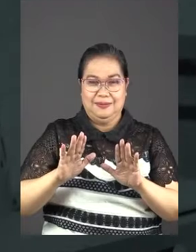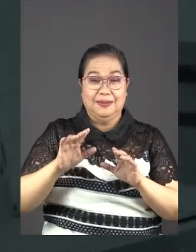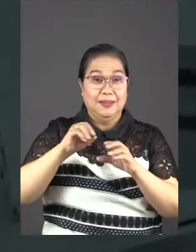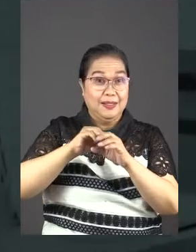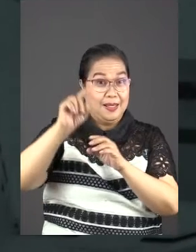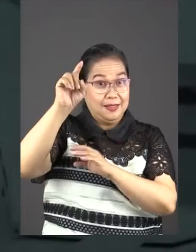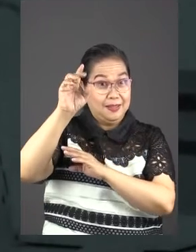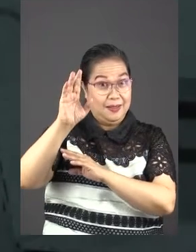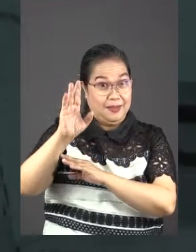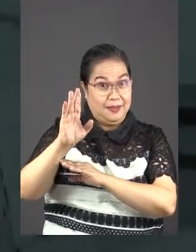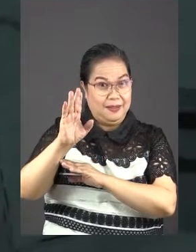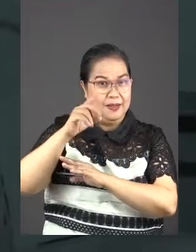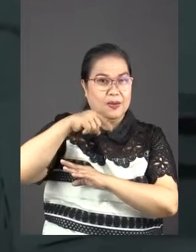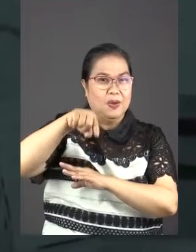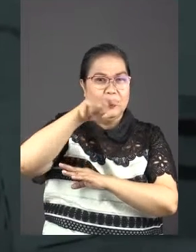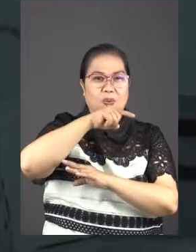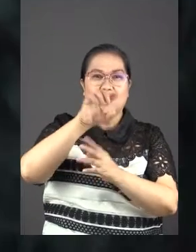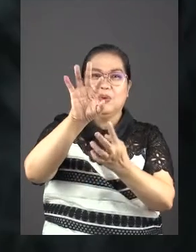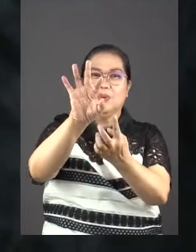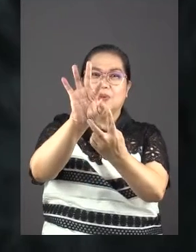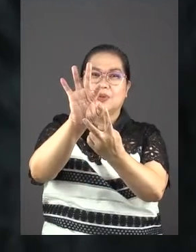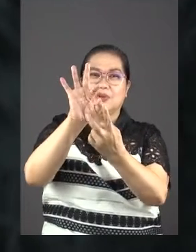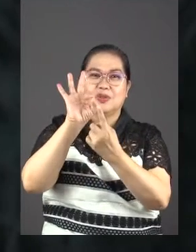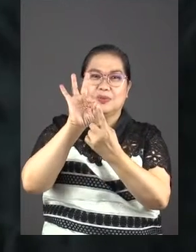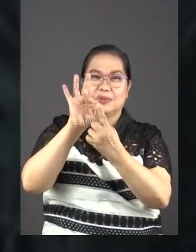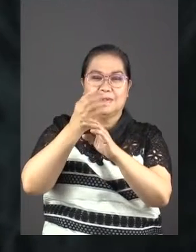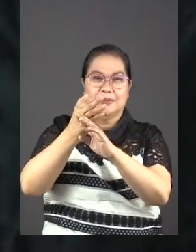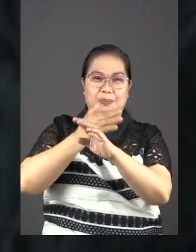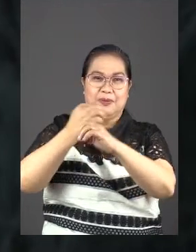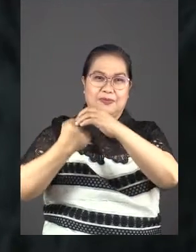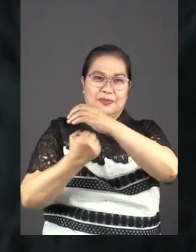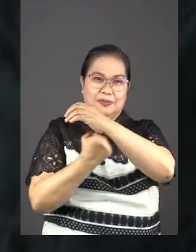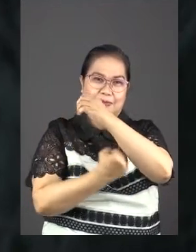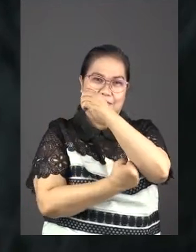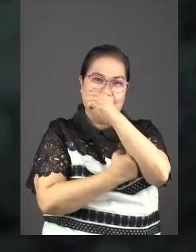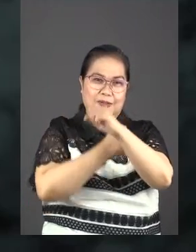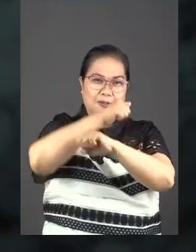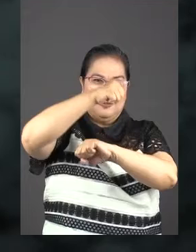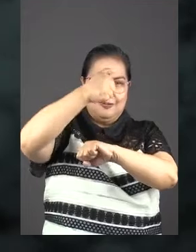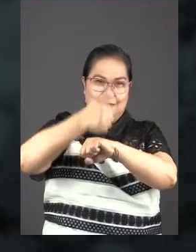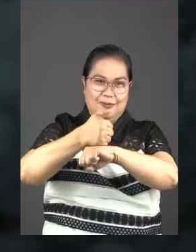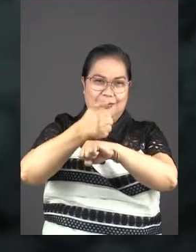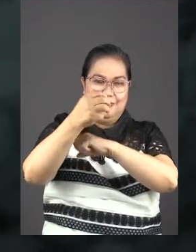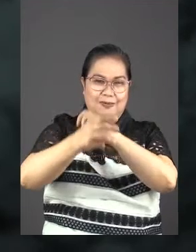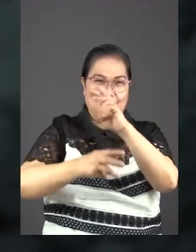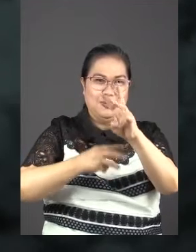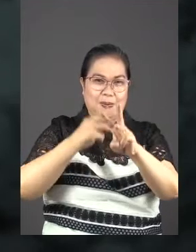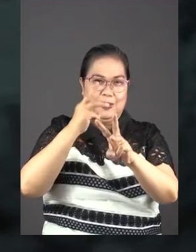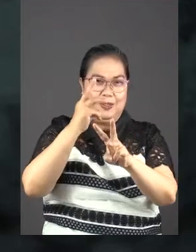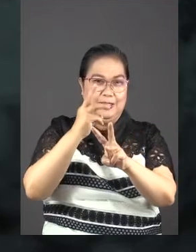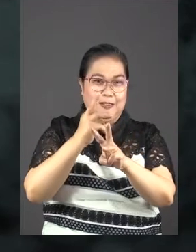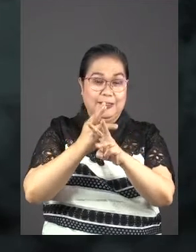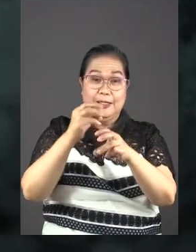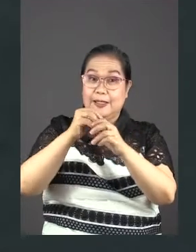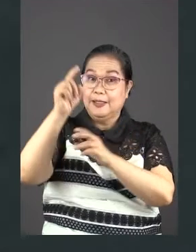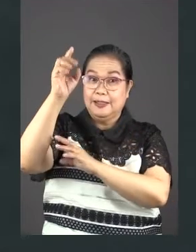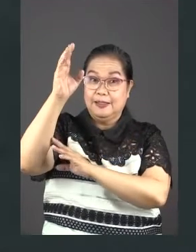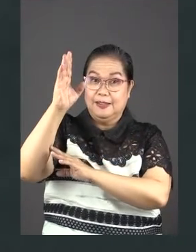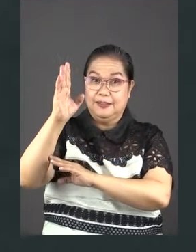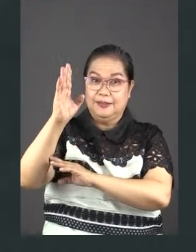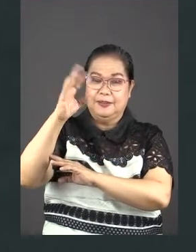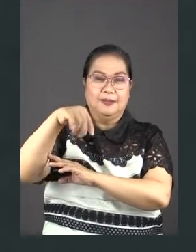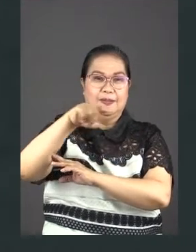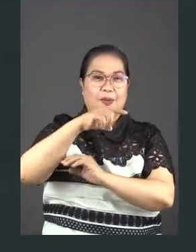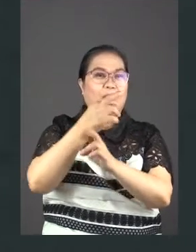In Him, we were chosen before the foundation of the world. In Him, we